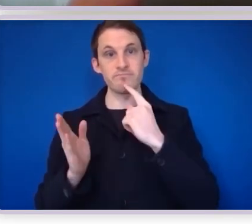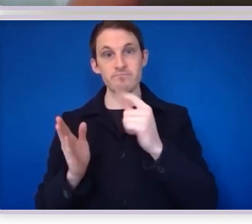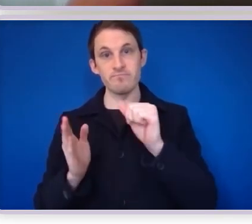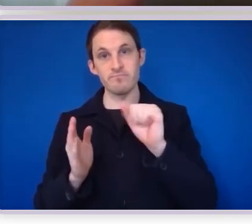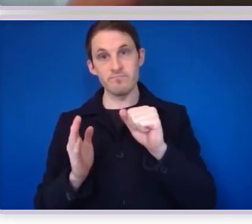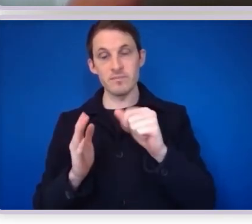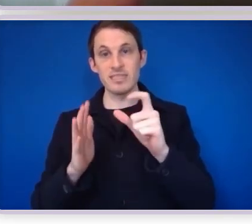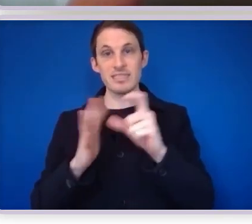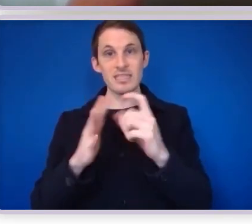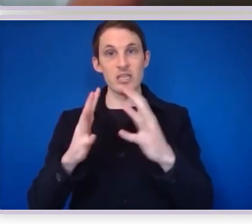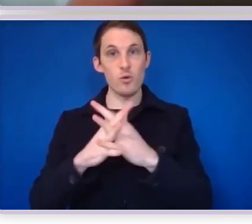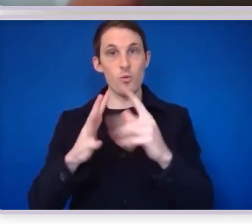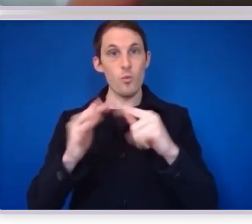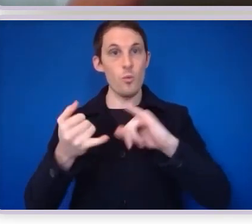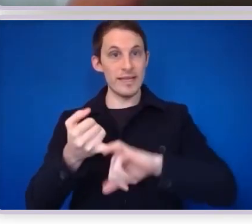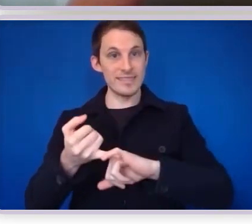DWES is